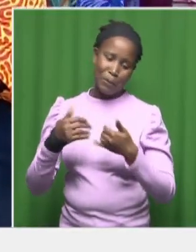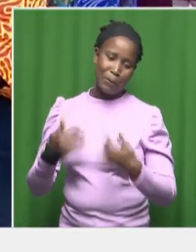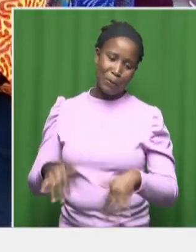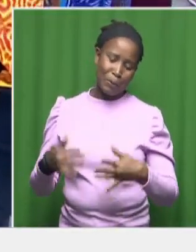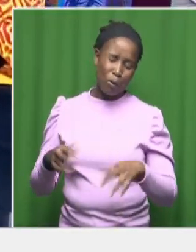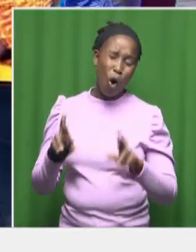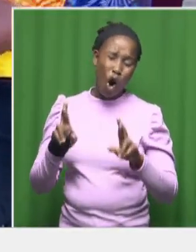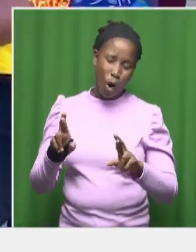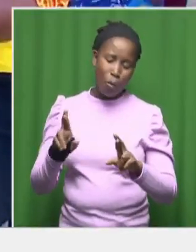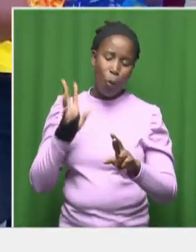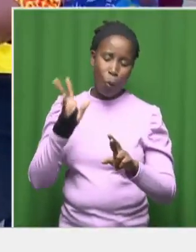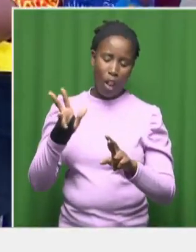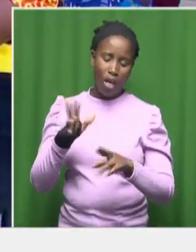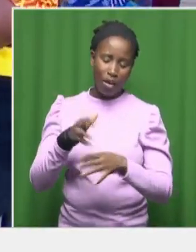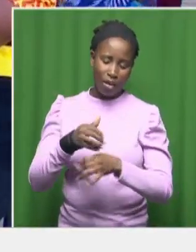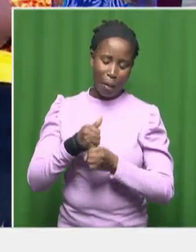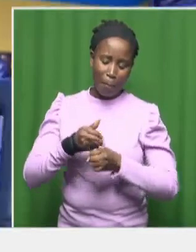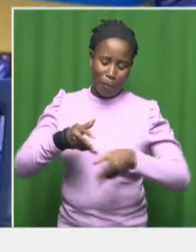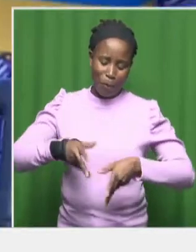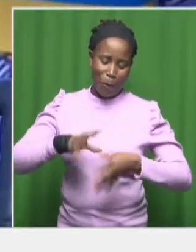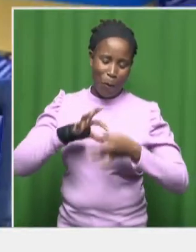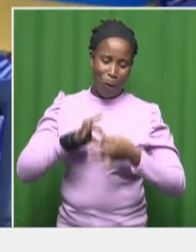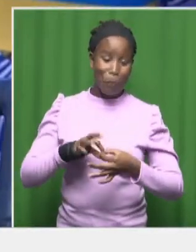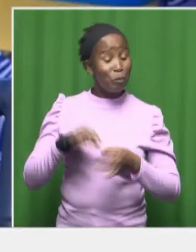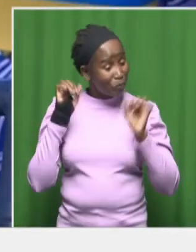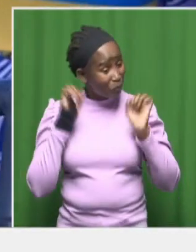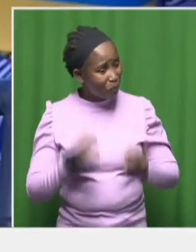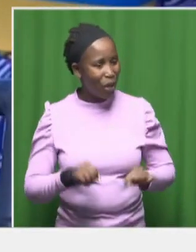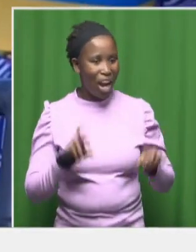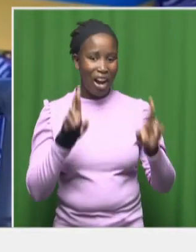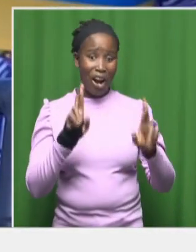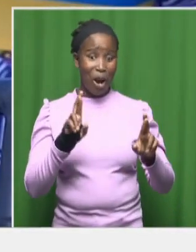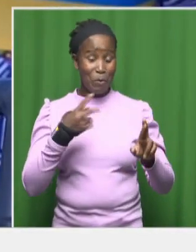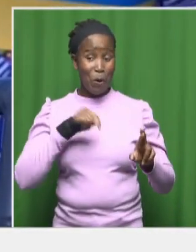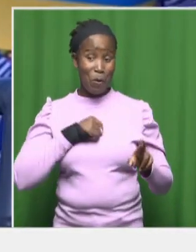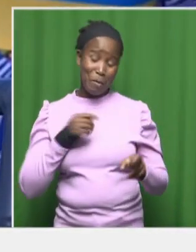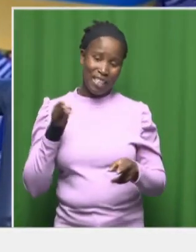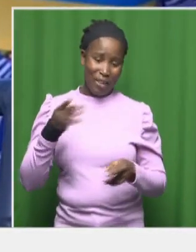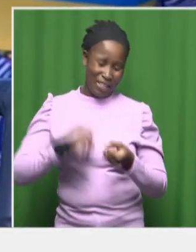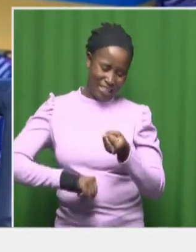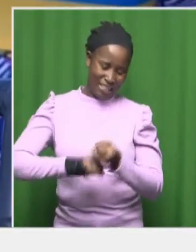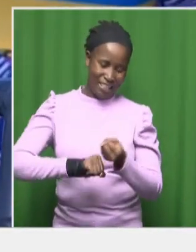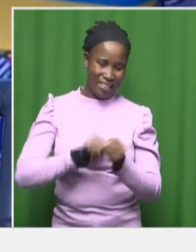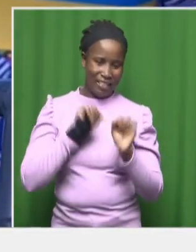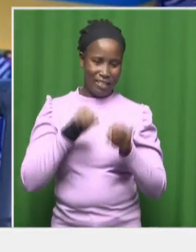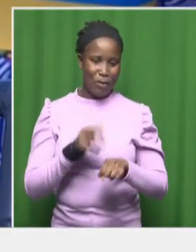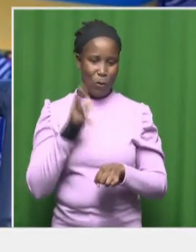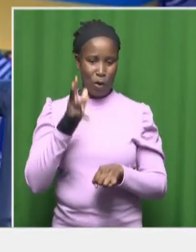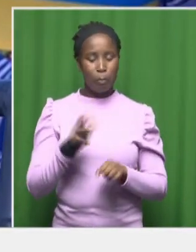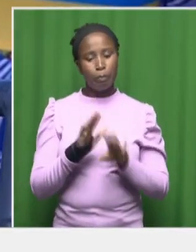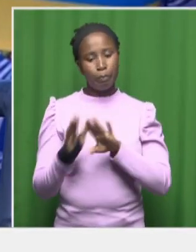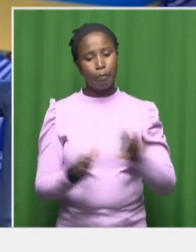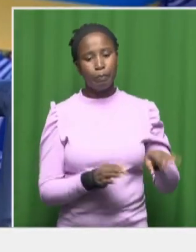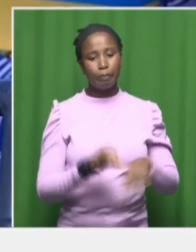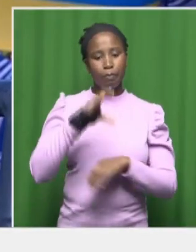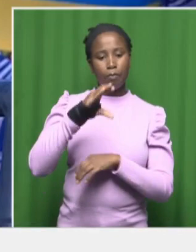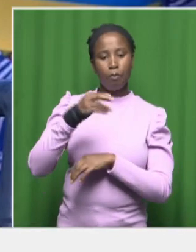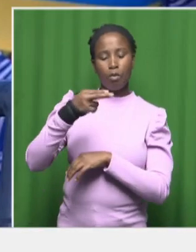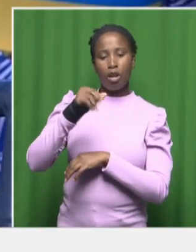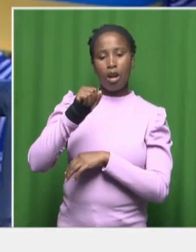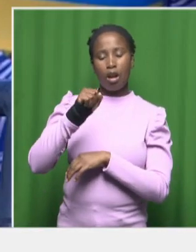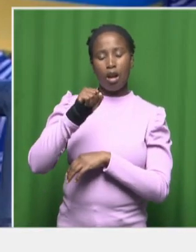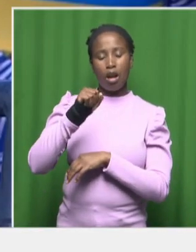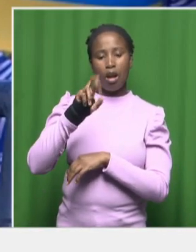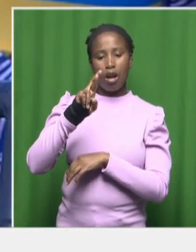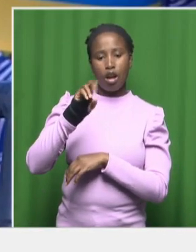and home. We're hoping with you. We'll be there cheering you on. But Karen, the pressure for a coach, because